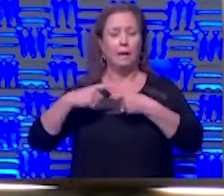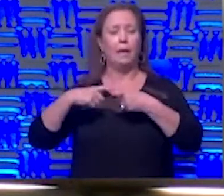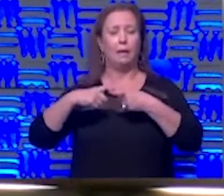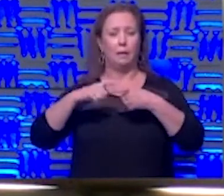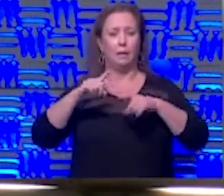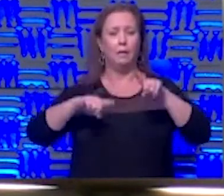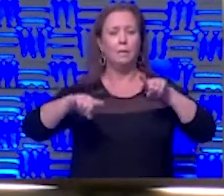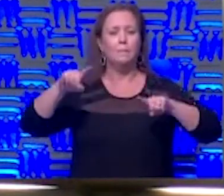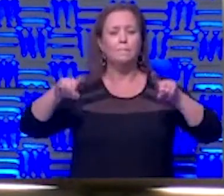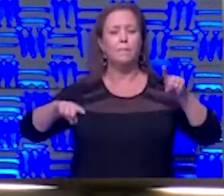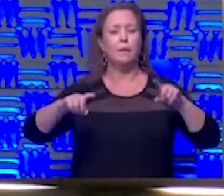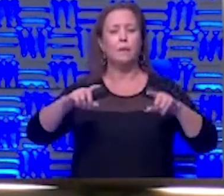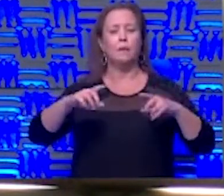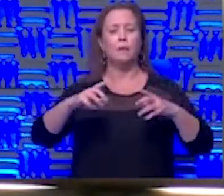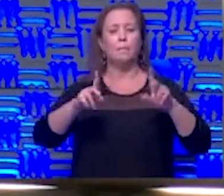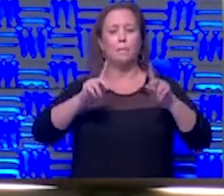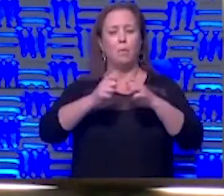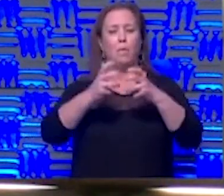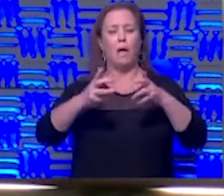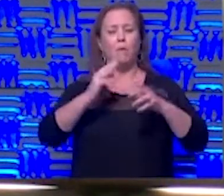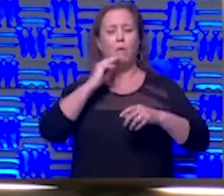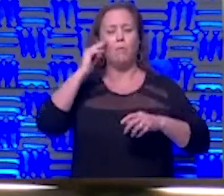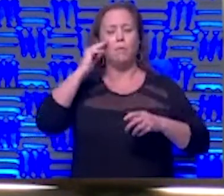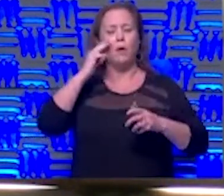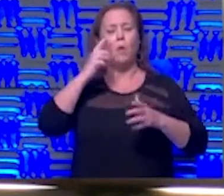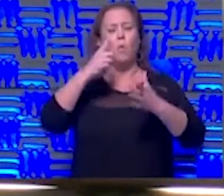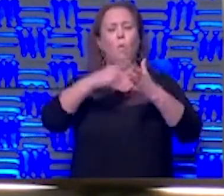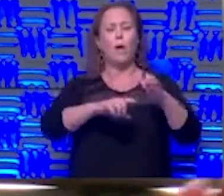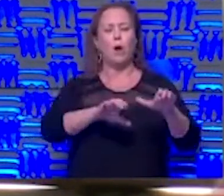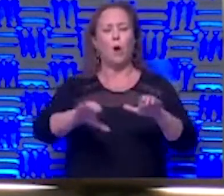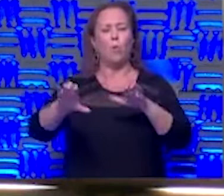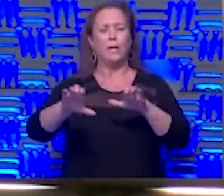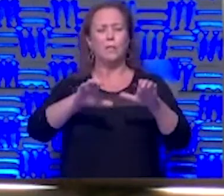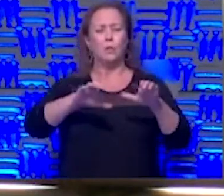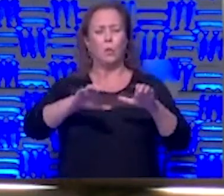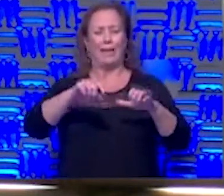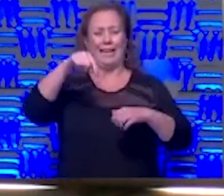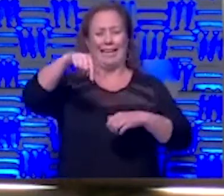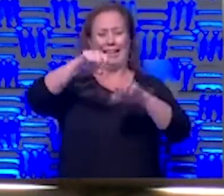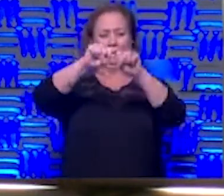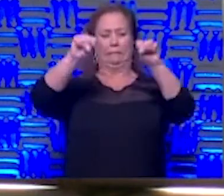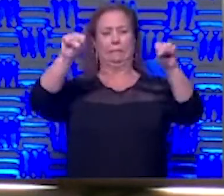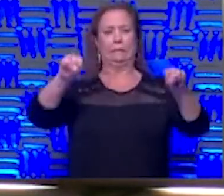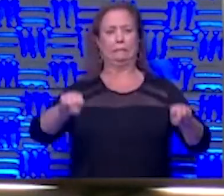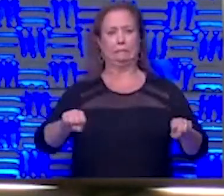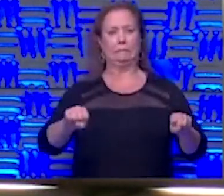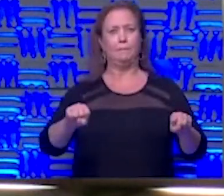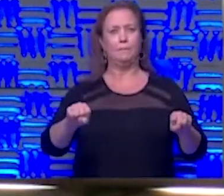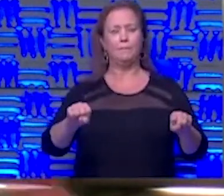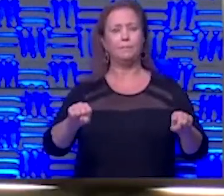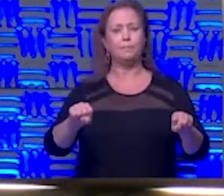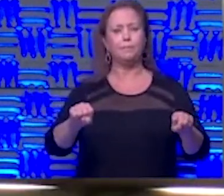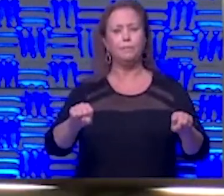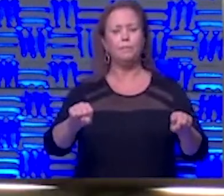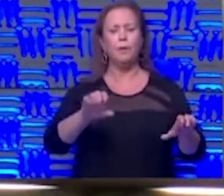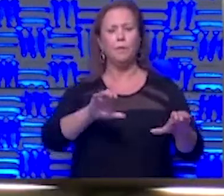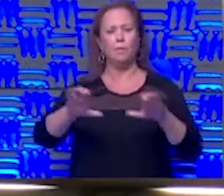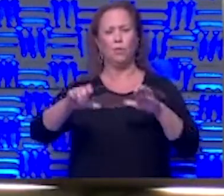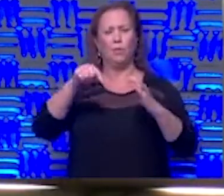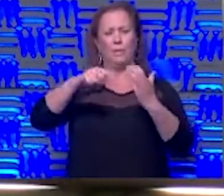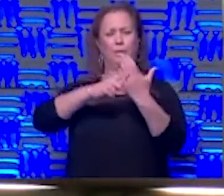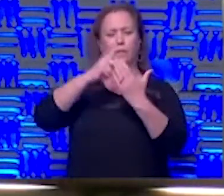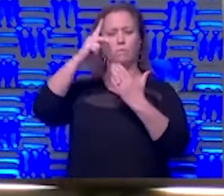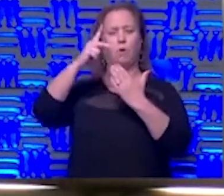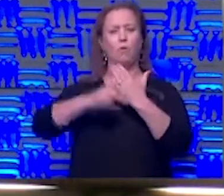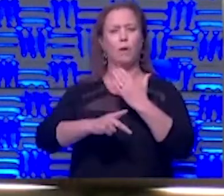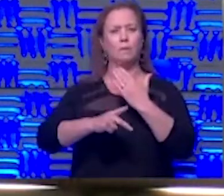that we're doing within the system itself? We're doing these programs,